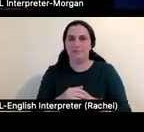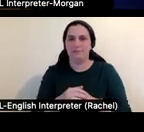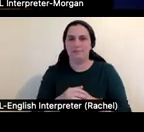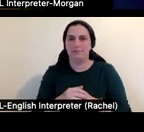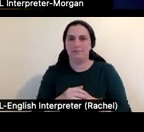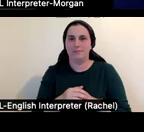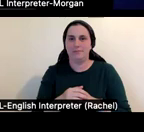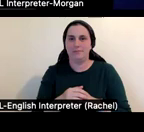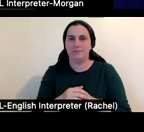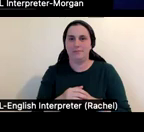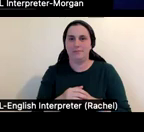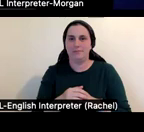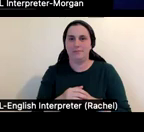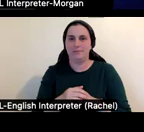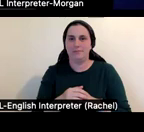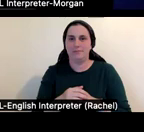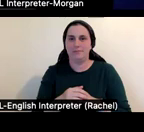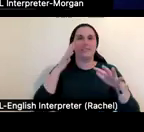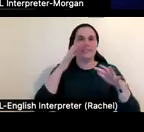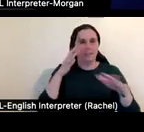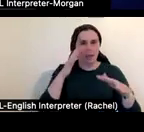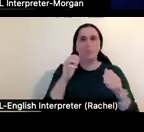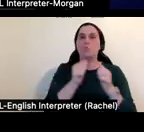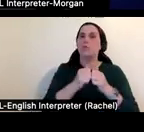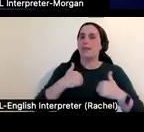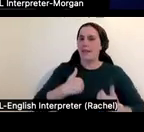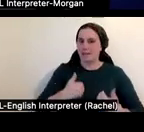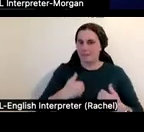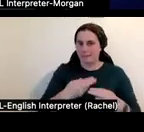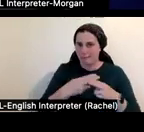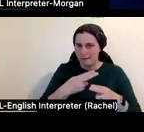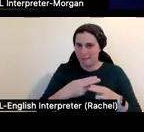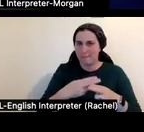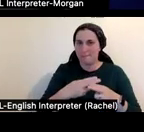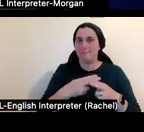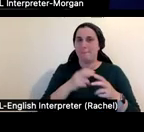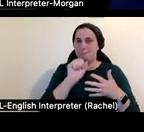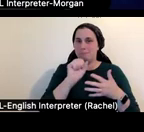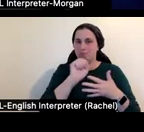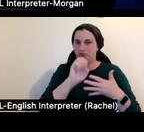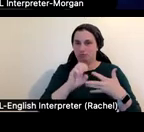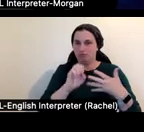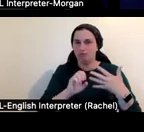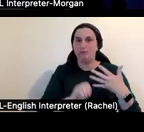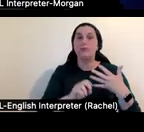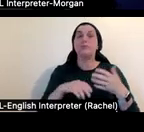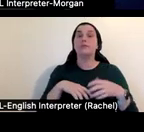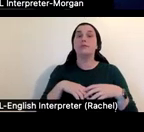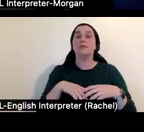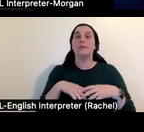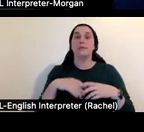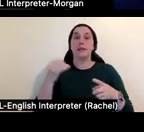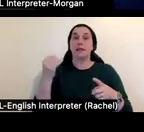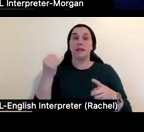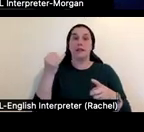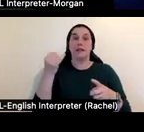Again, so this is the sounds with the animal names and the kids, like if you had a kindergarten or first grade, I'm sure you